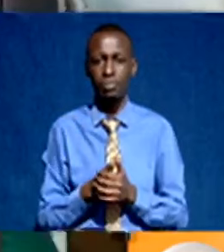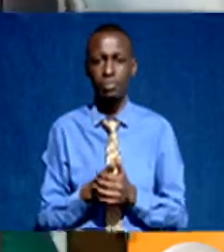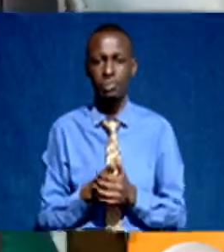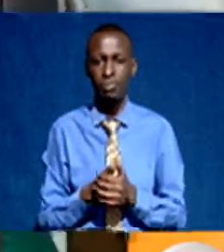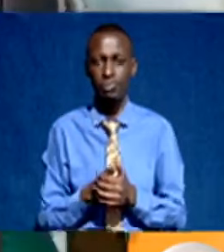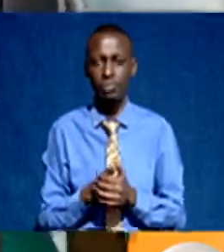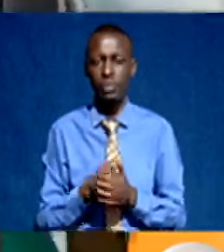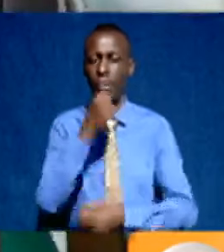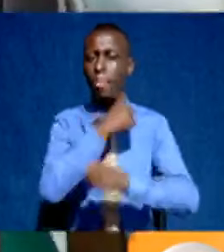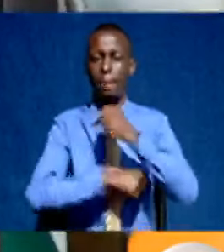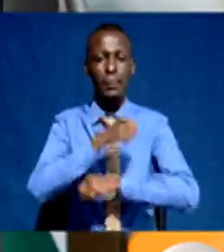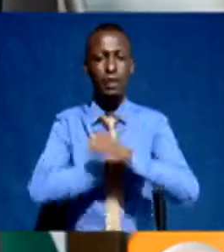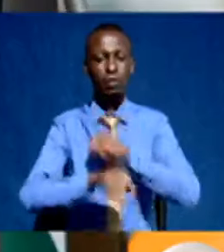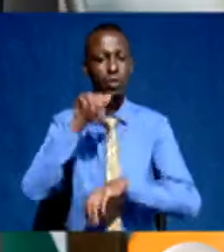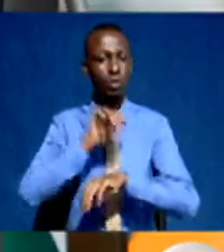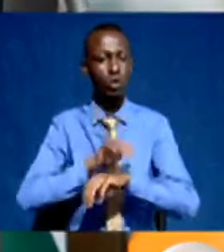barbaric act.